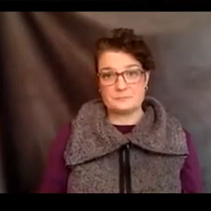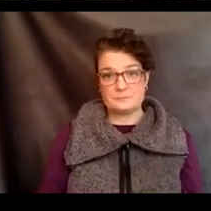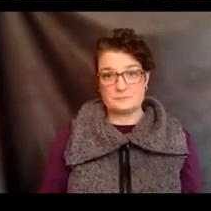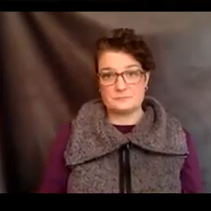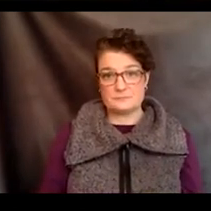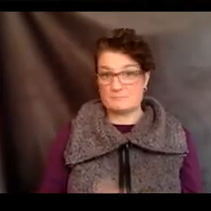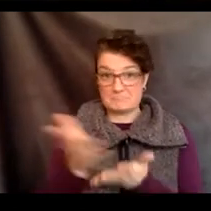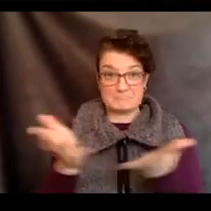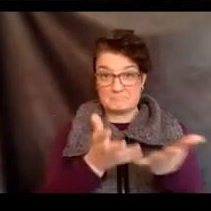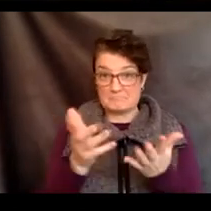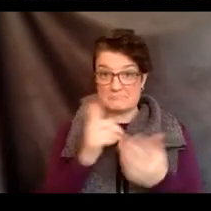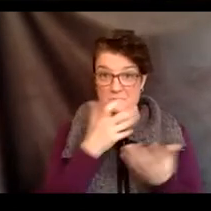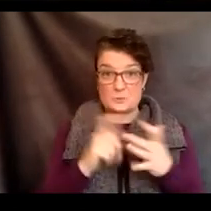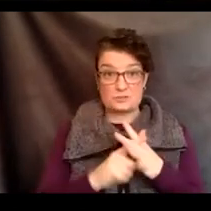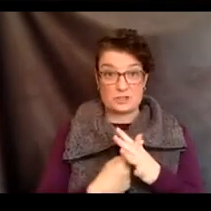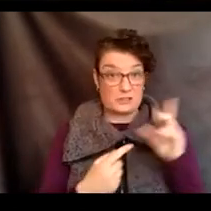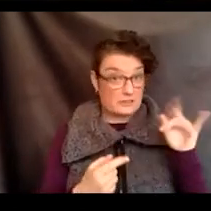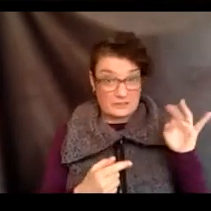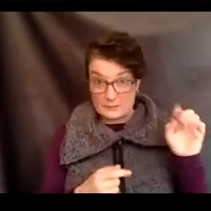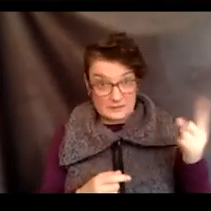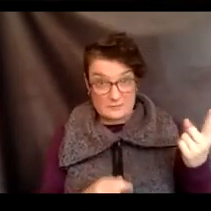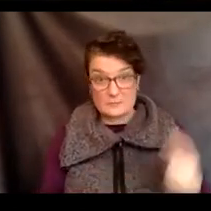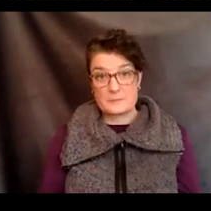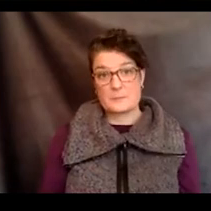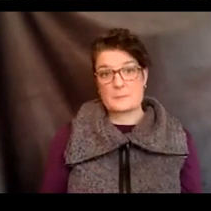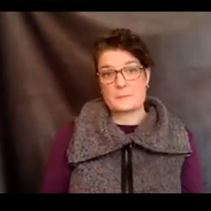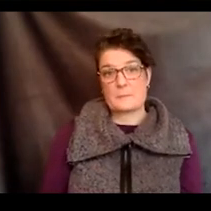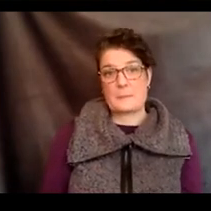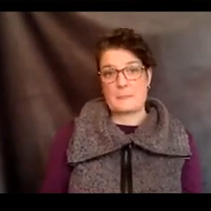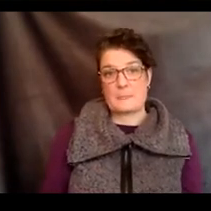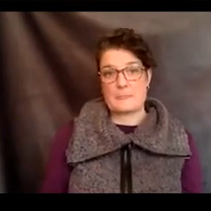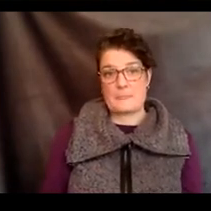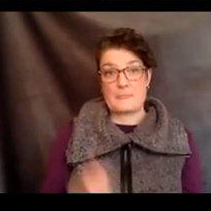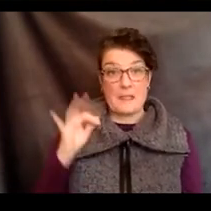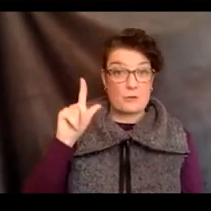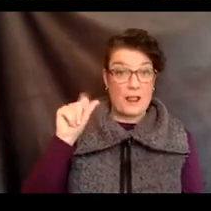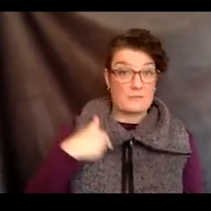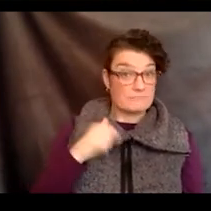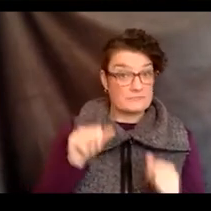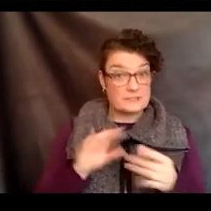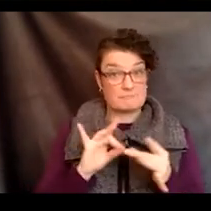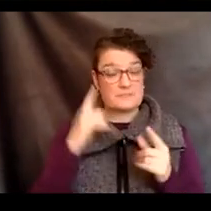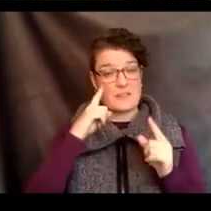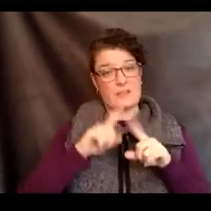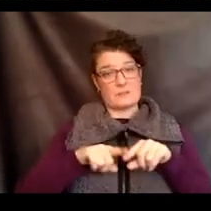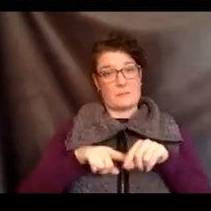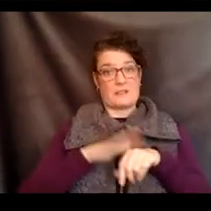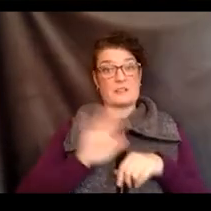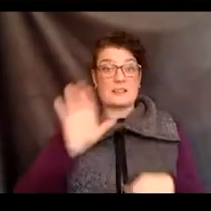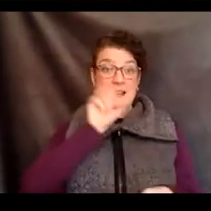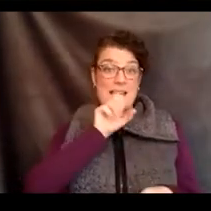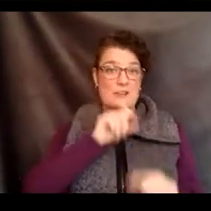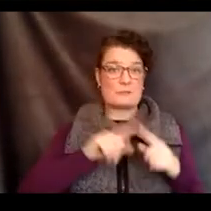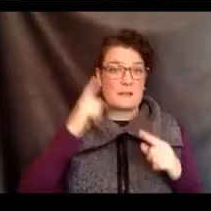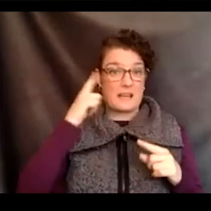Whoever wants to, I don't know if you want to start, Debbie, and then we can. I can begin. Yeah. I think, well, it depends on like the age, but I think that